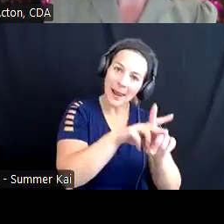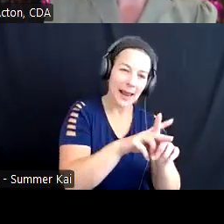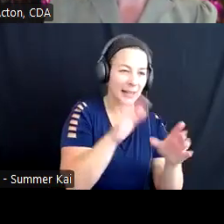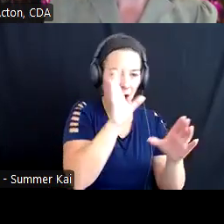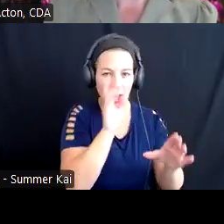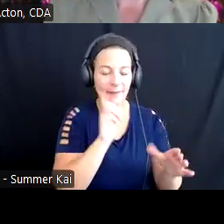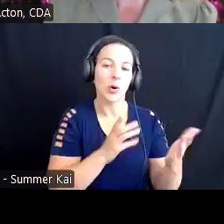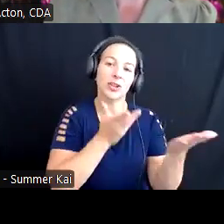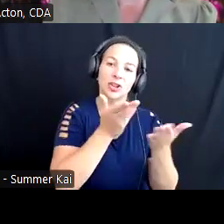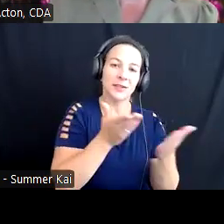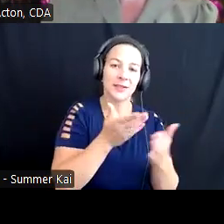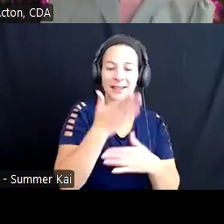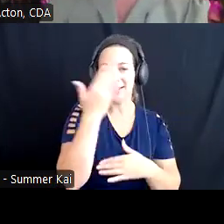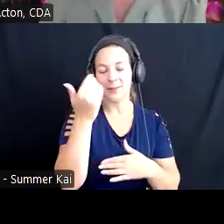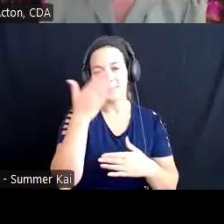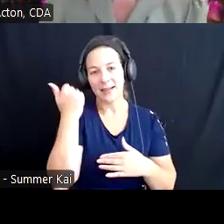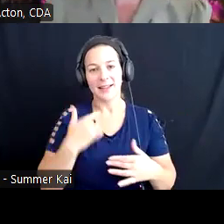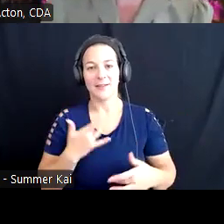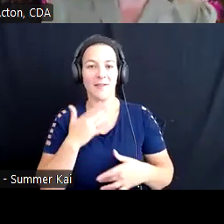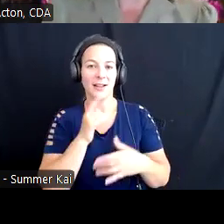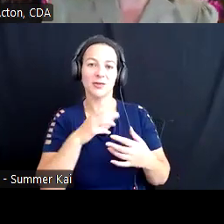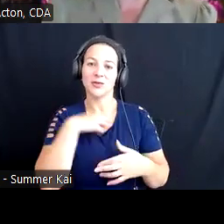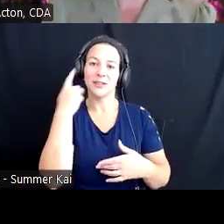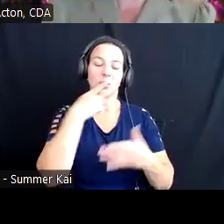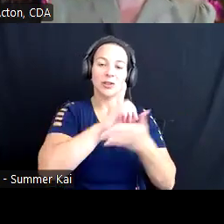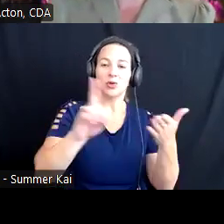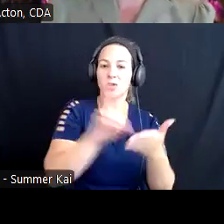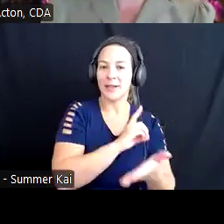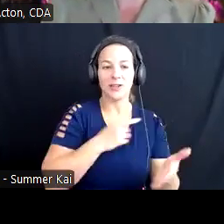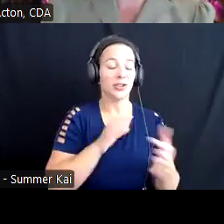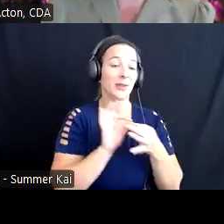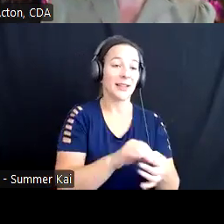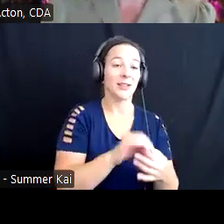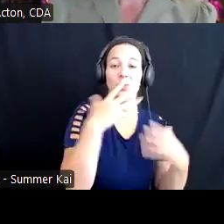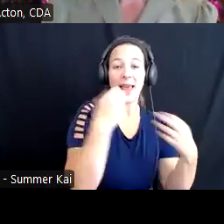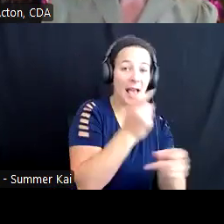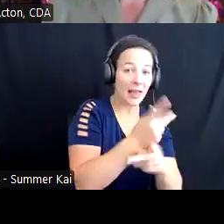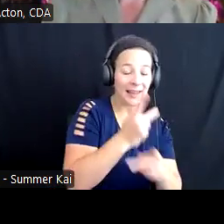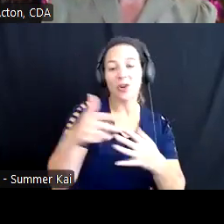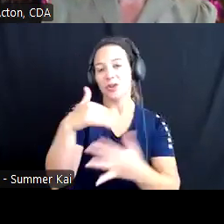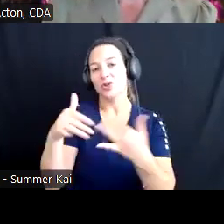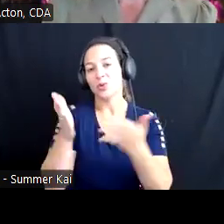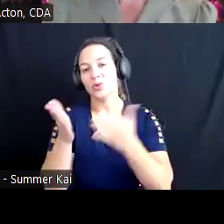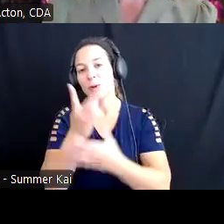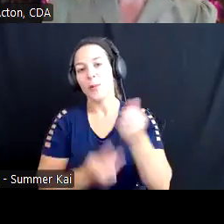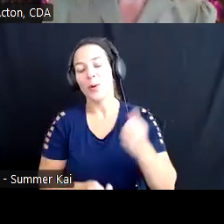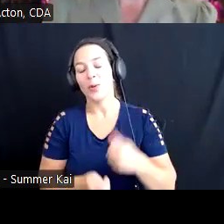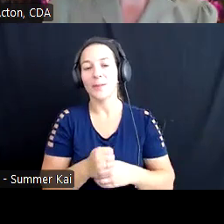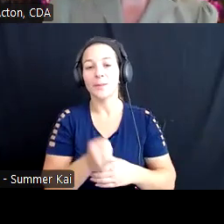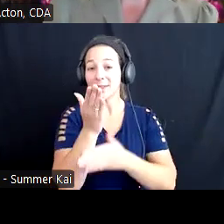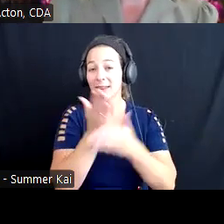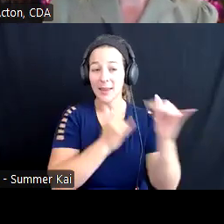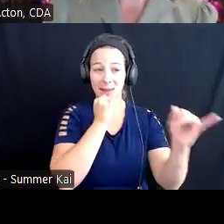and non-culturally competent care within healthcare and the social services realm. Some interviewees noted